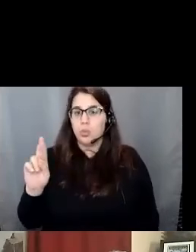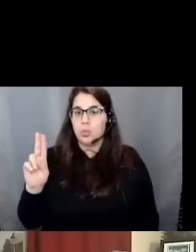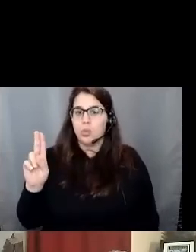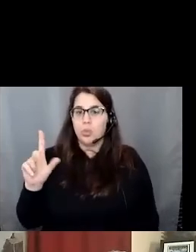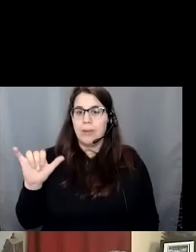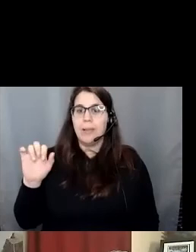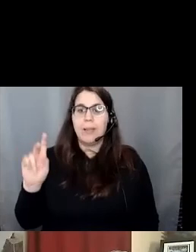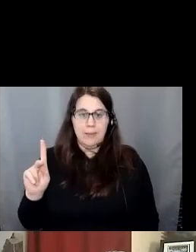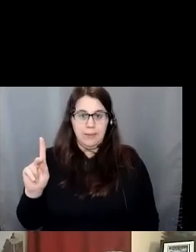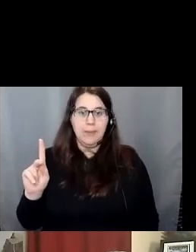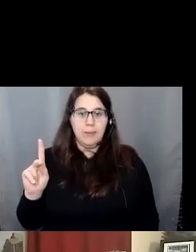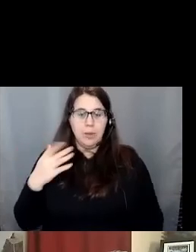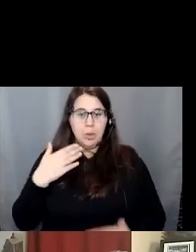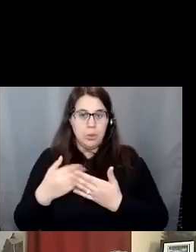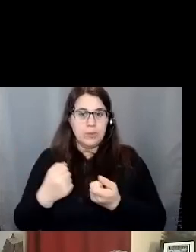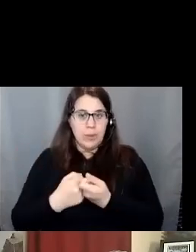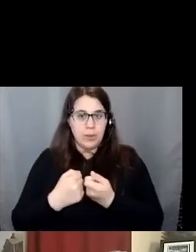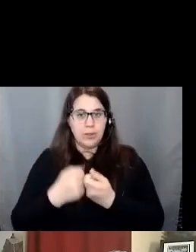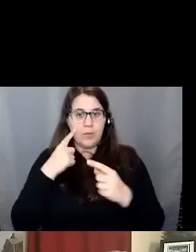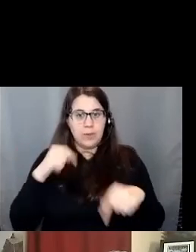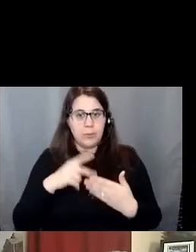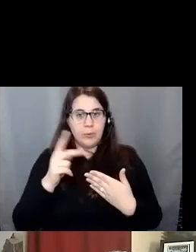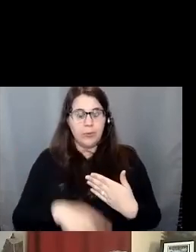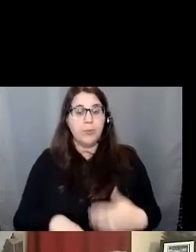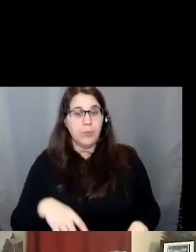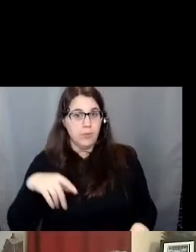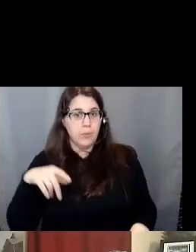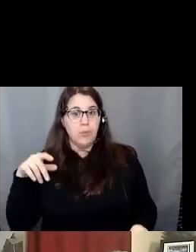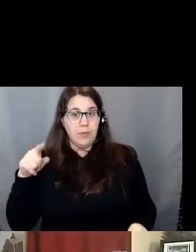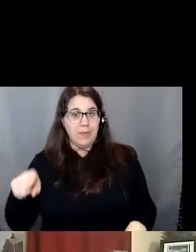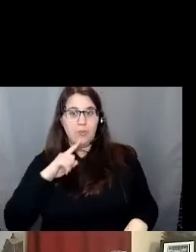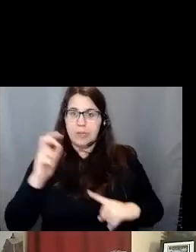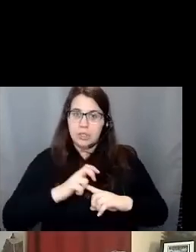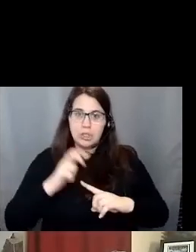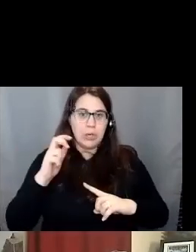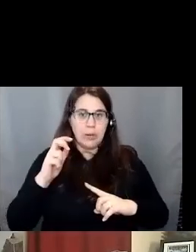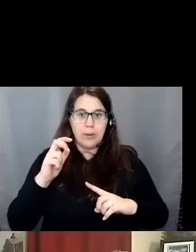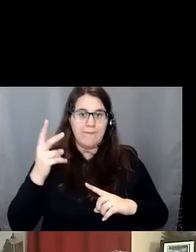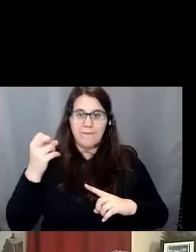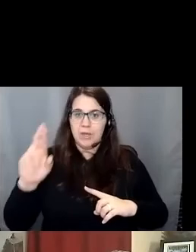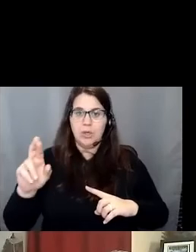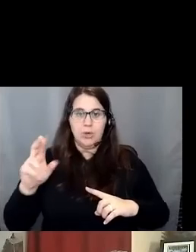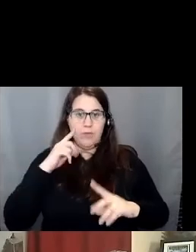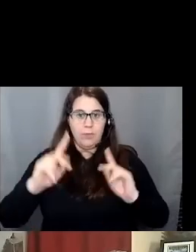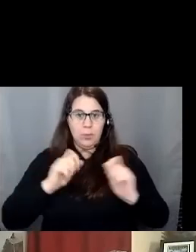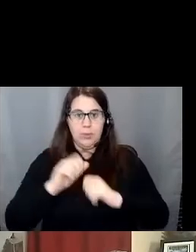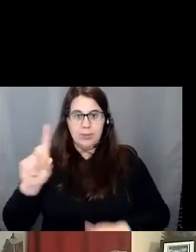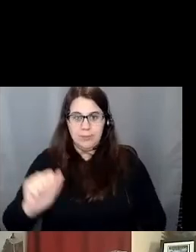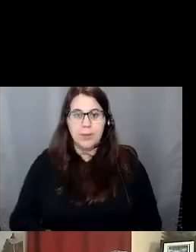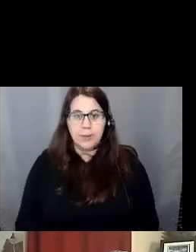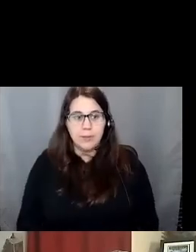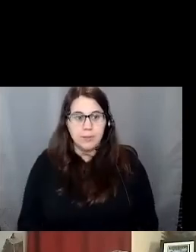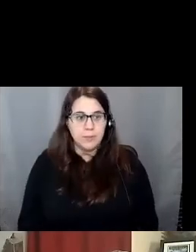with them, one of the premier vendors in the industry when it comes to individuals with disabilities.